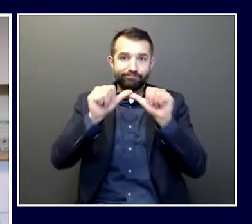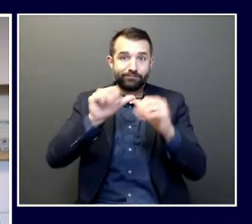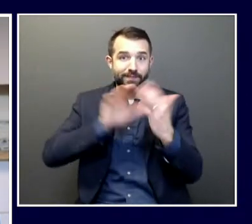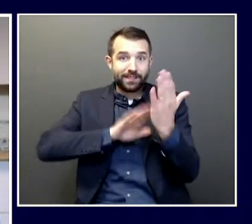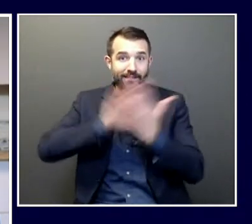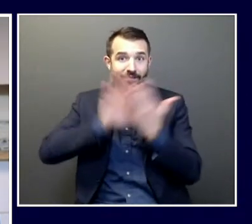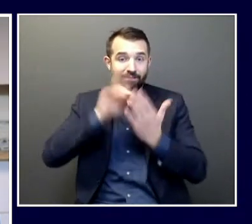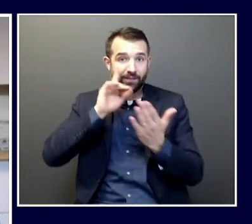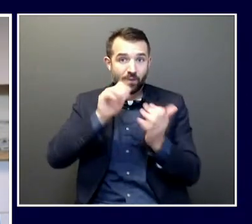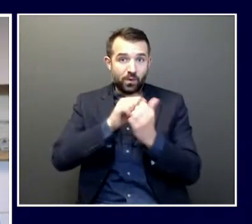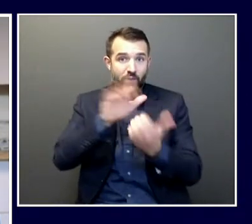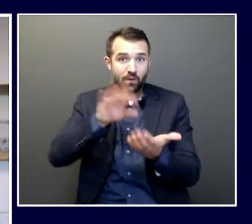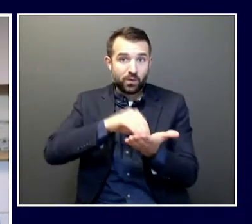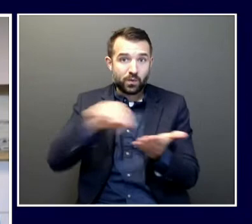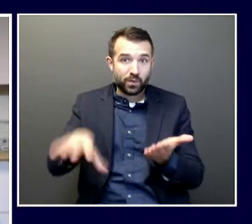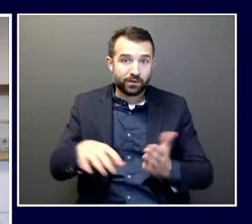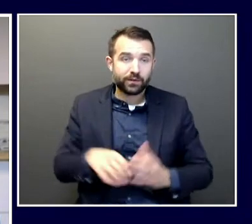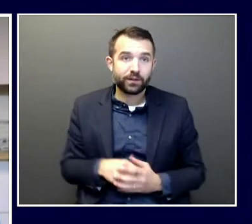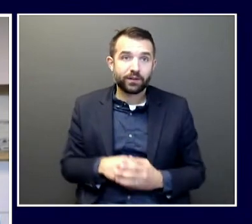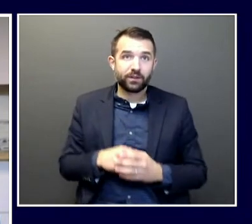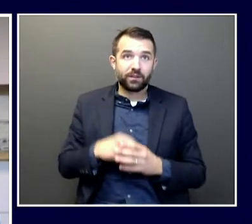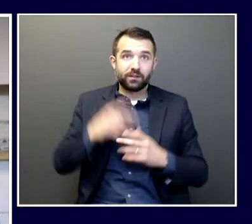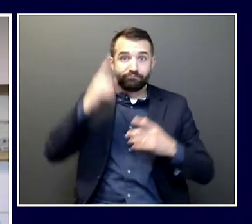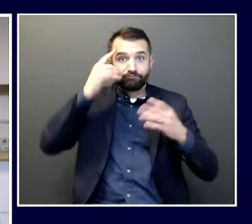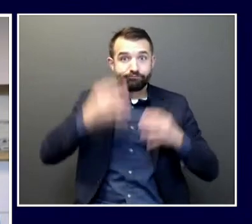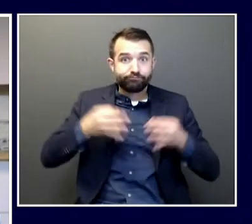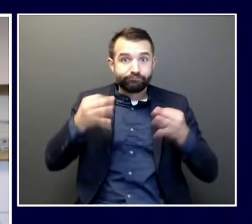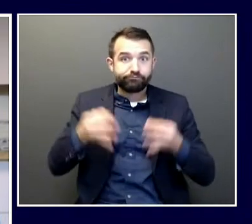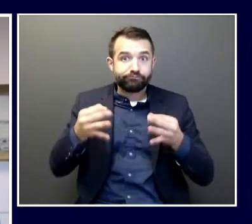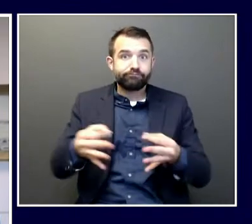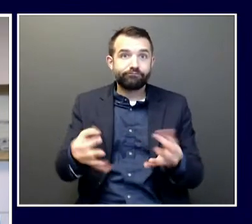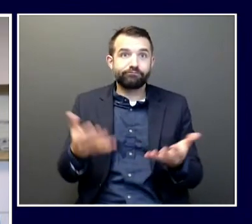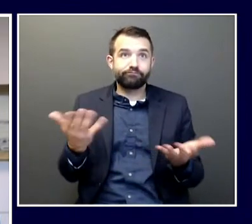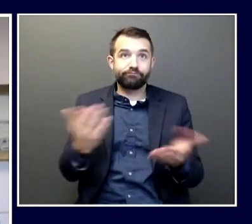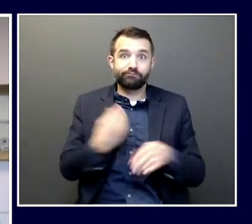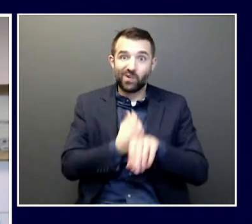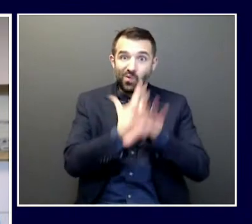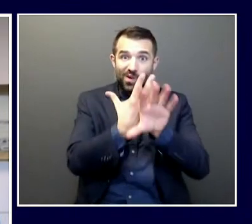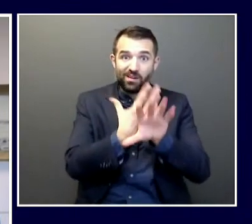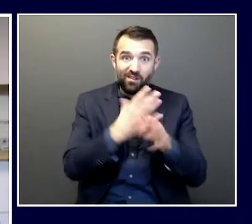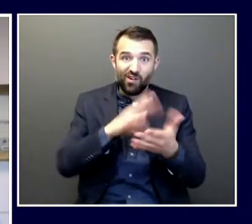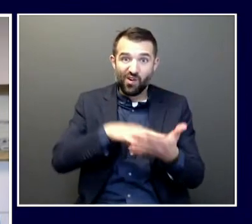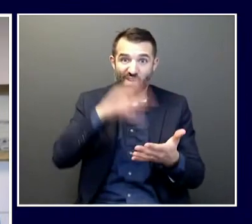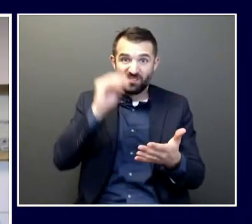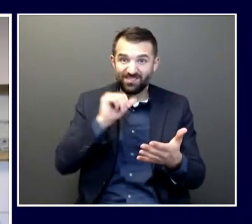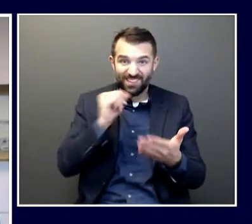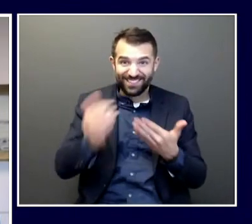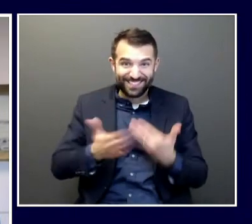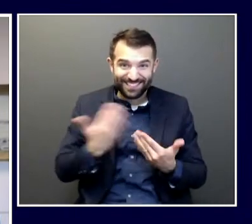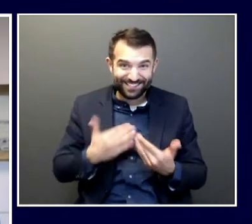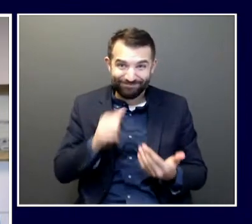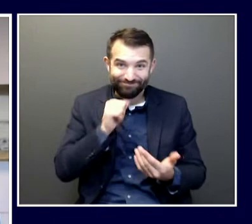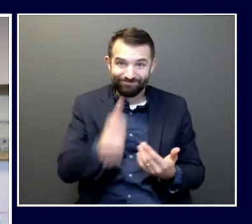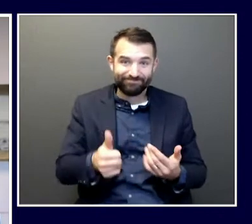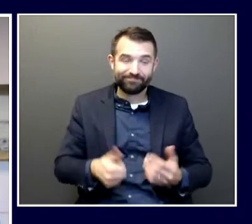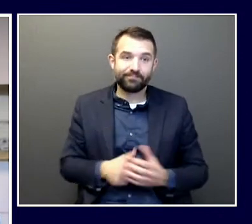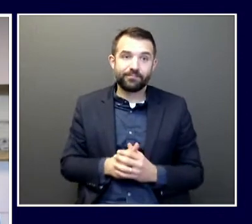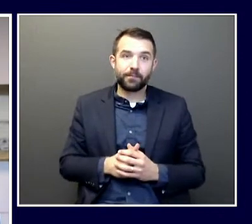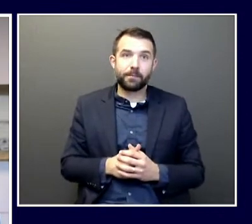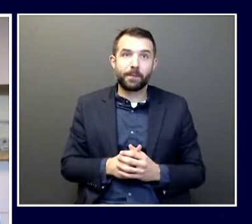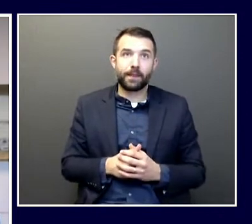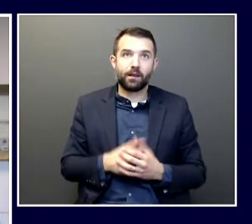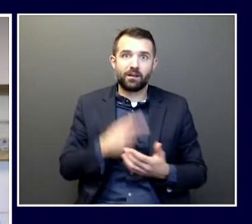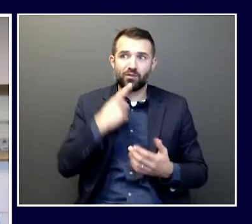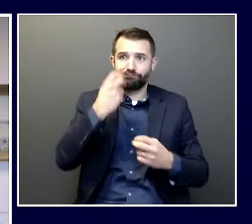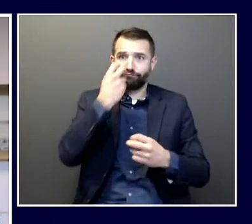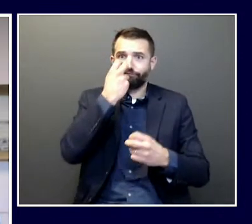those decisions to move, say, to remote, don't come easy. They're difficult and they're not easy to make. That being